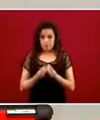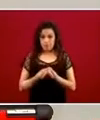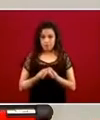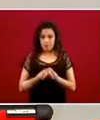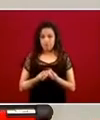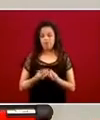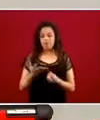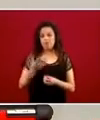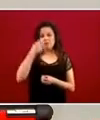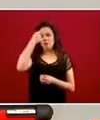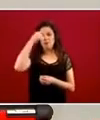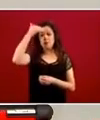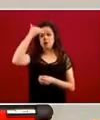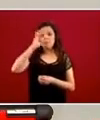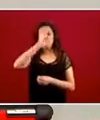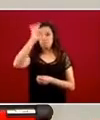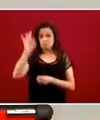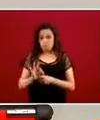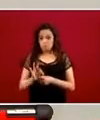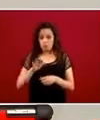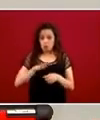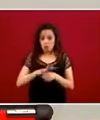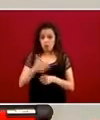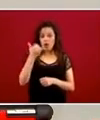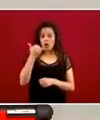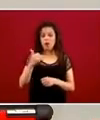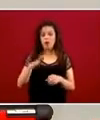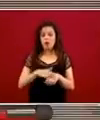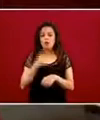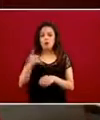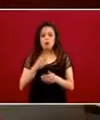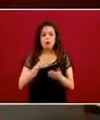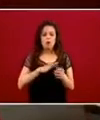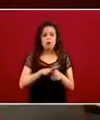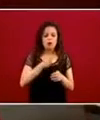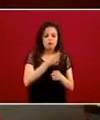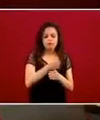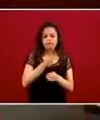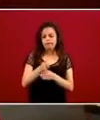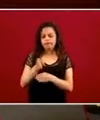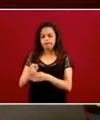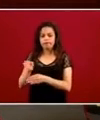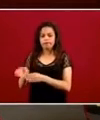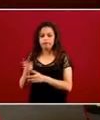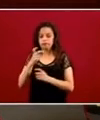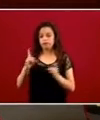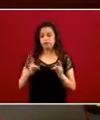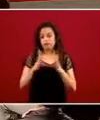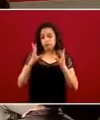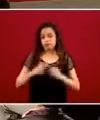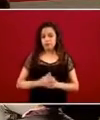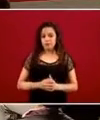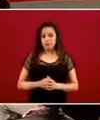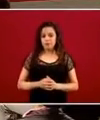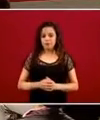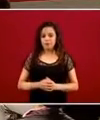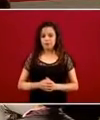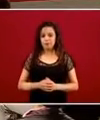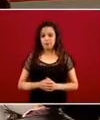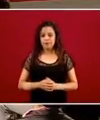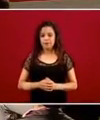It is probable that these increases in salary will last for the whole contingency period, but we